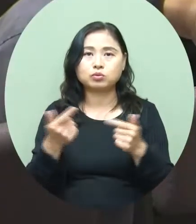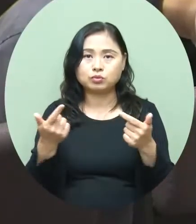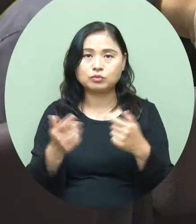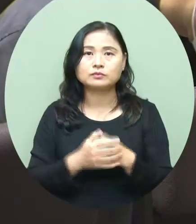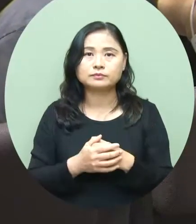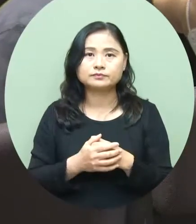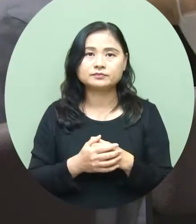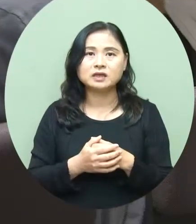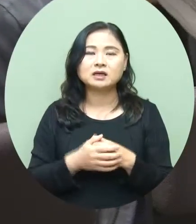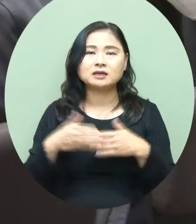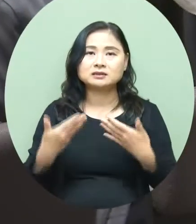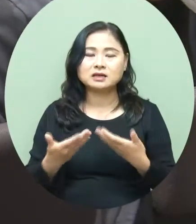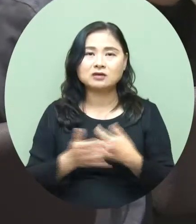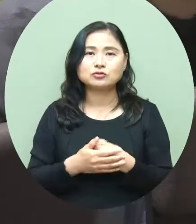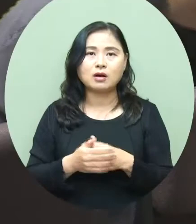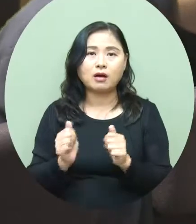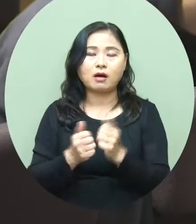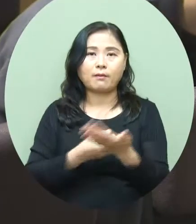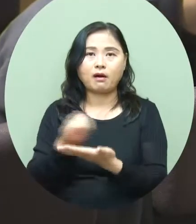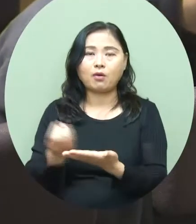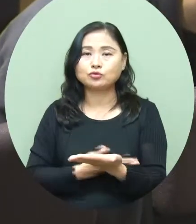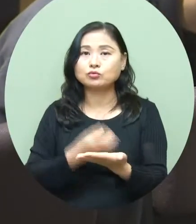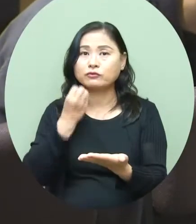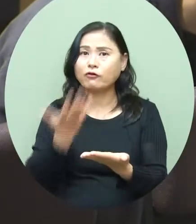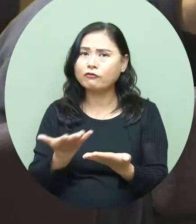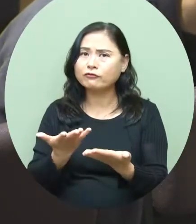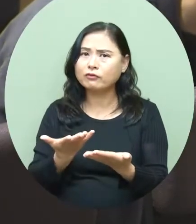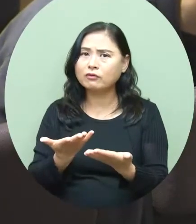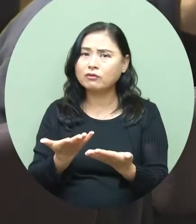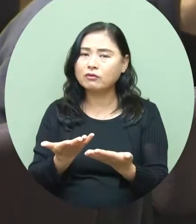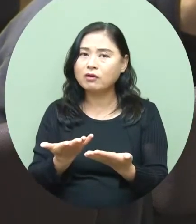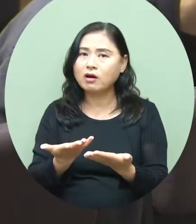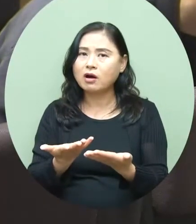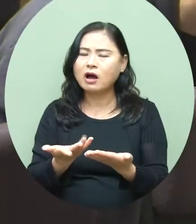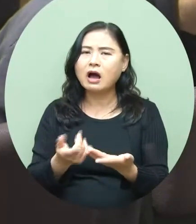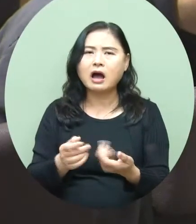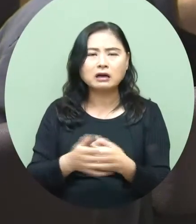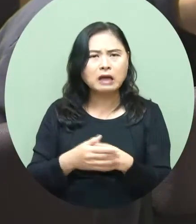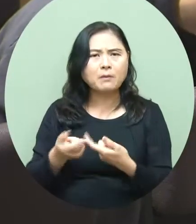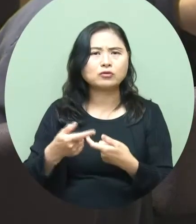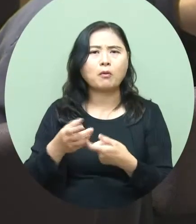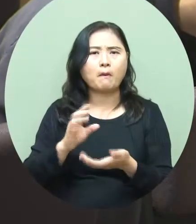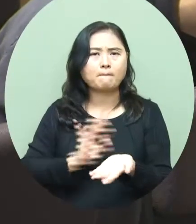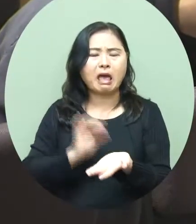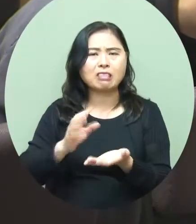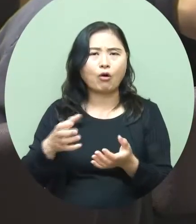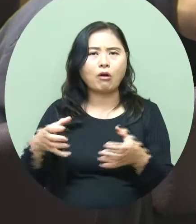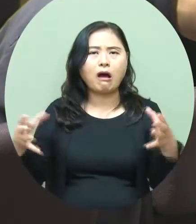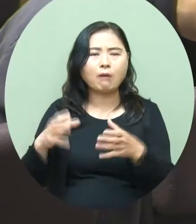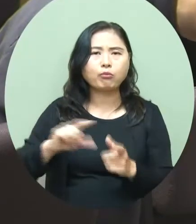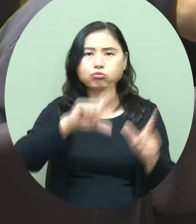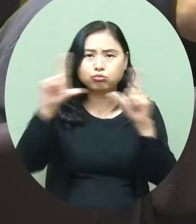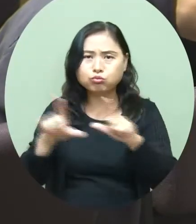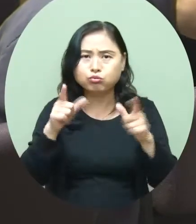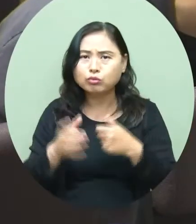There are now more cases of asymptomatic patients. Relaxing the social distancing restrictions